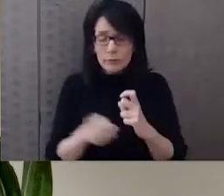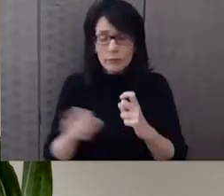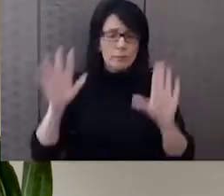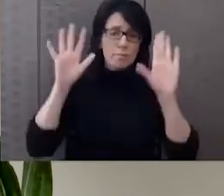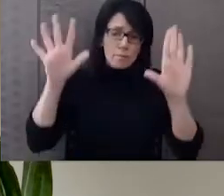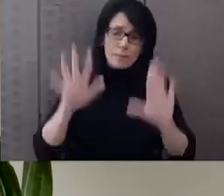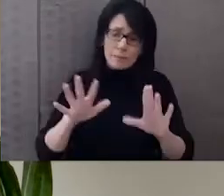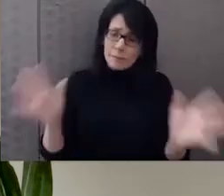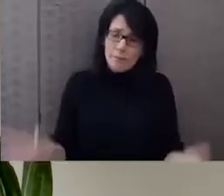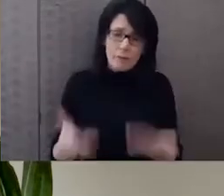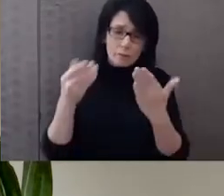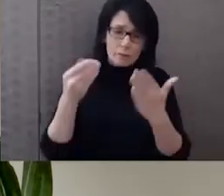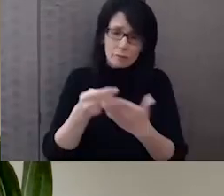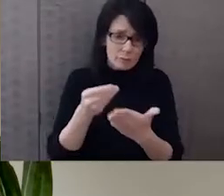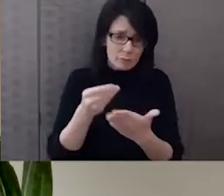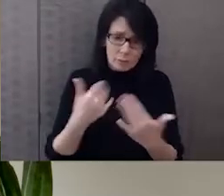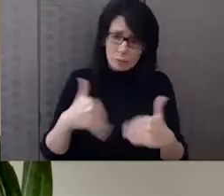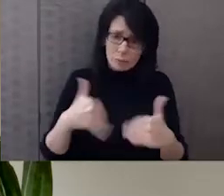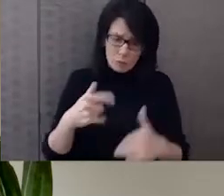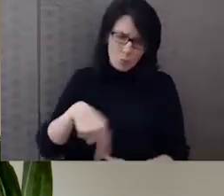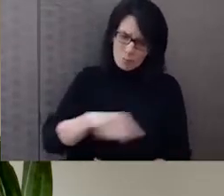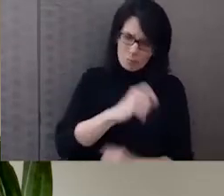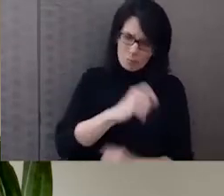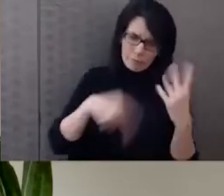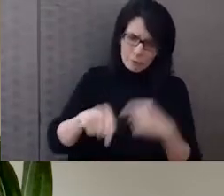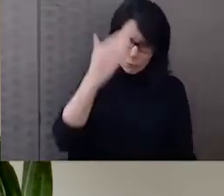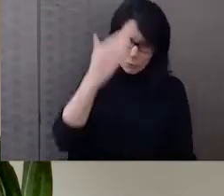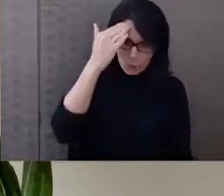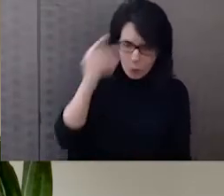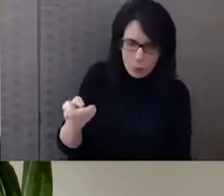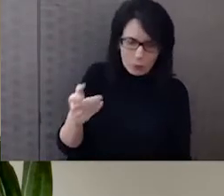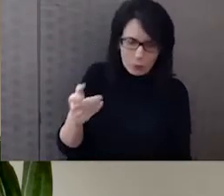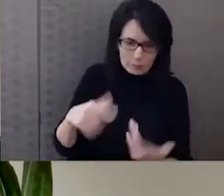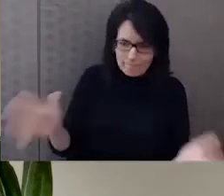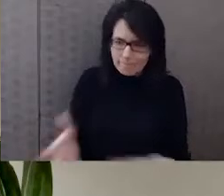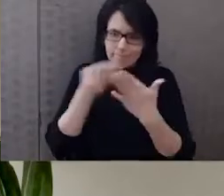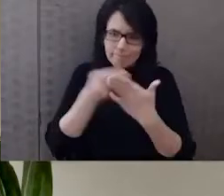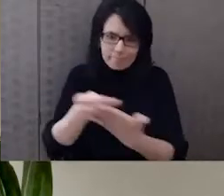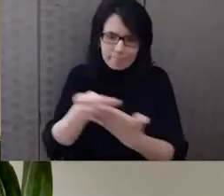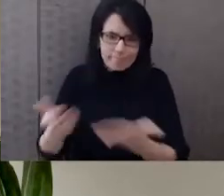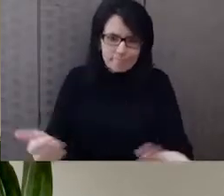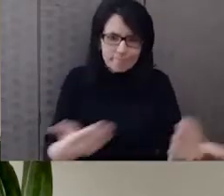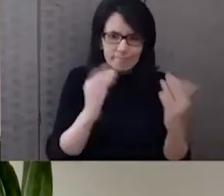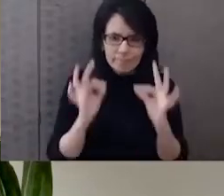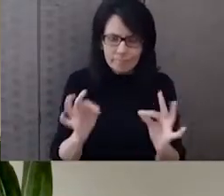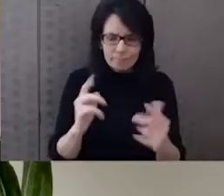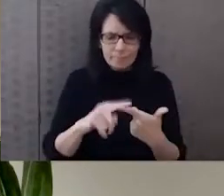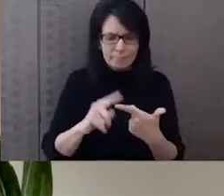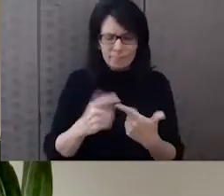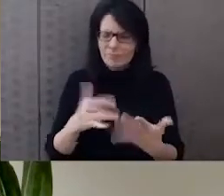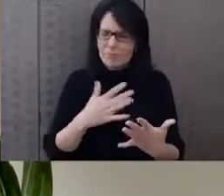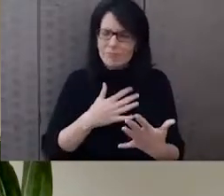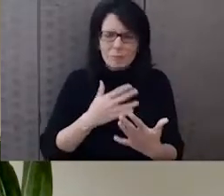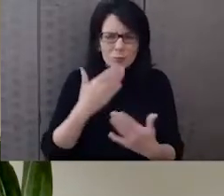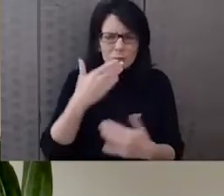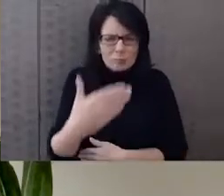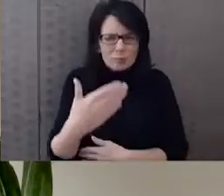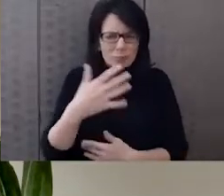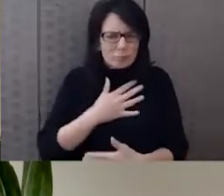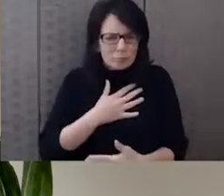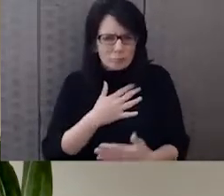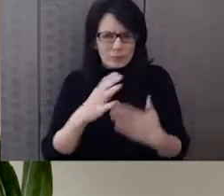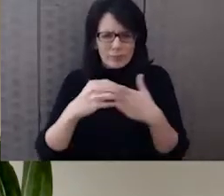as many of you know firsthand, as well as a gifted leader. He has enough humility to trust the staff on the ground,